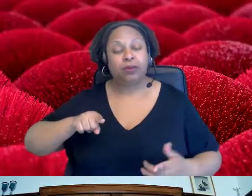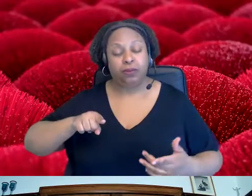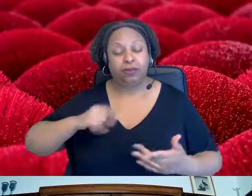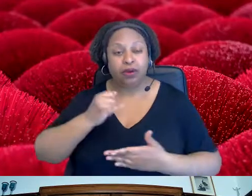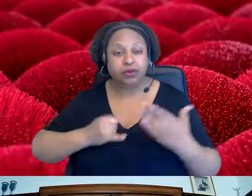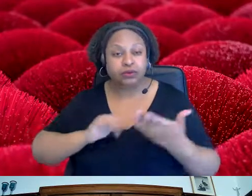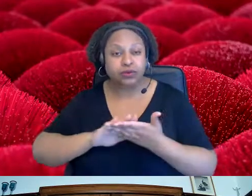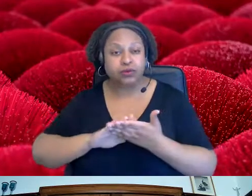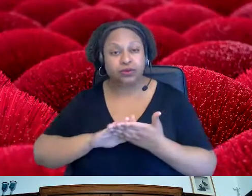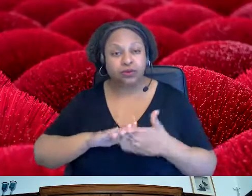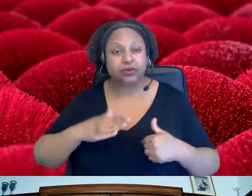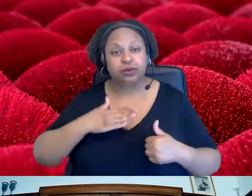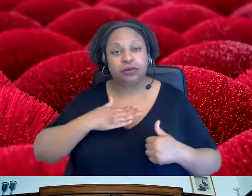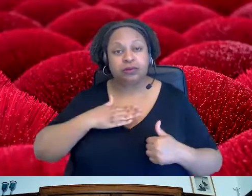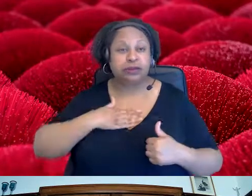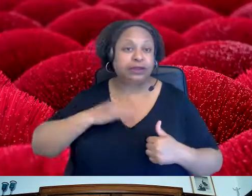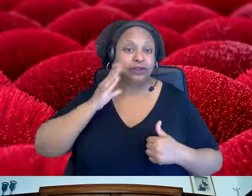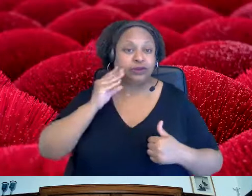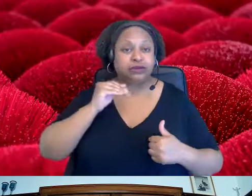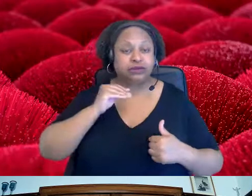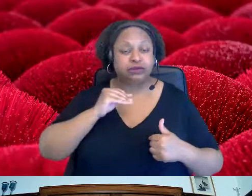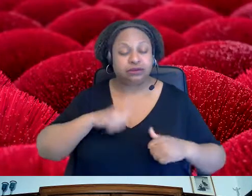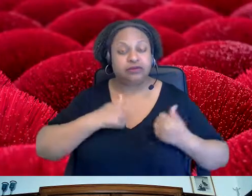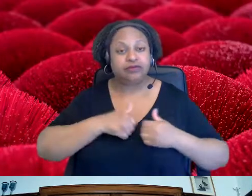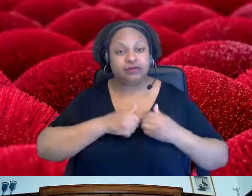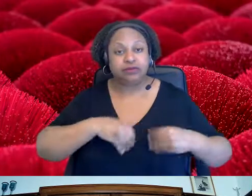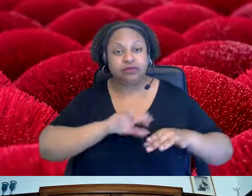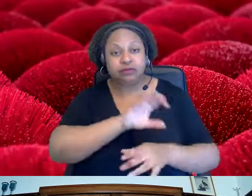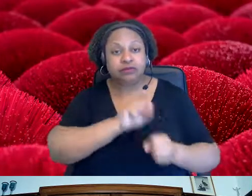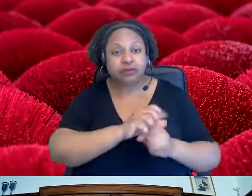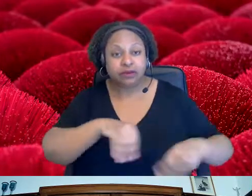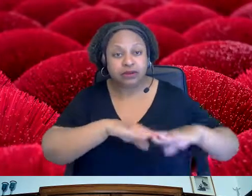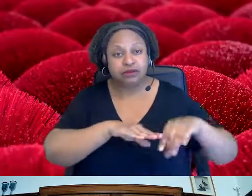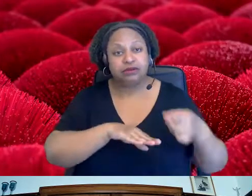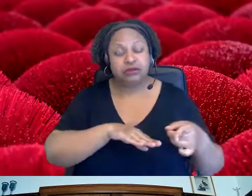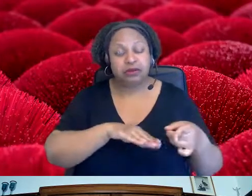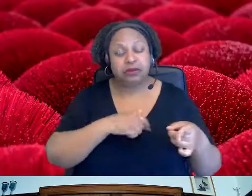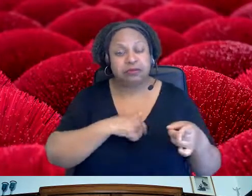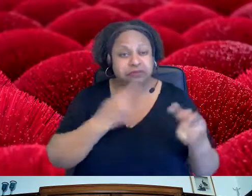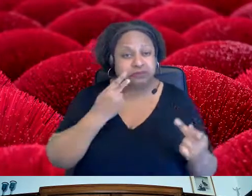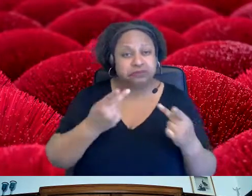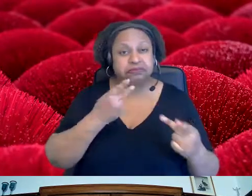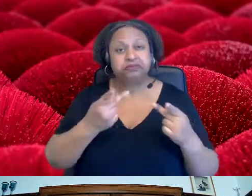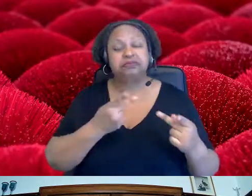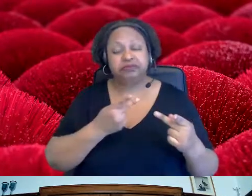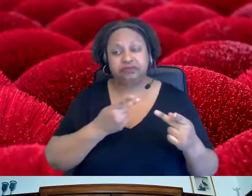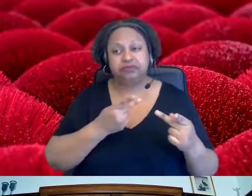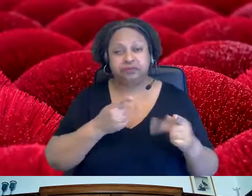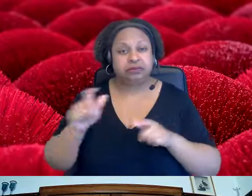experience sort of hypersensitized myself to the inadequacies of getting people